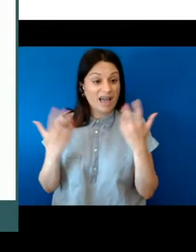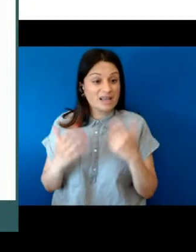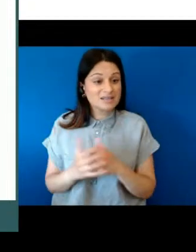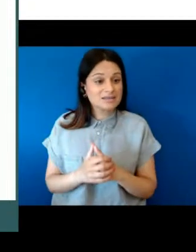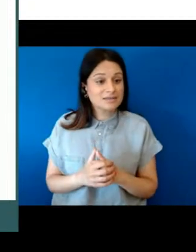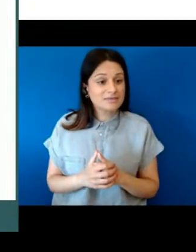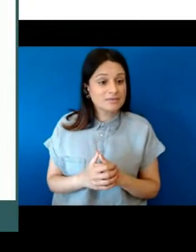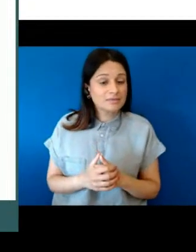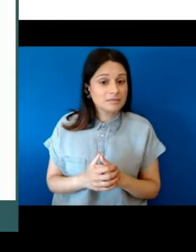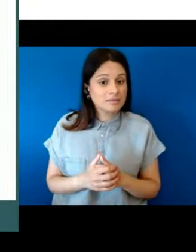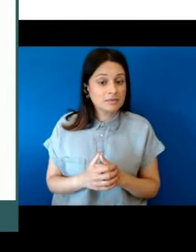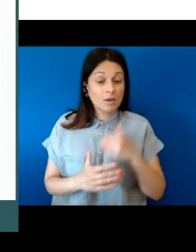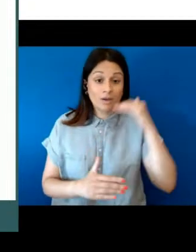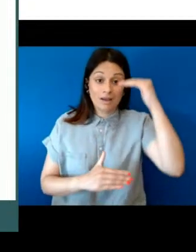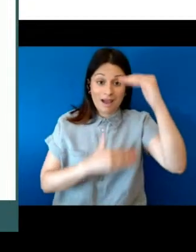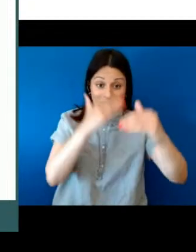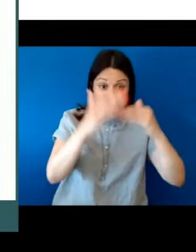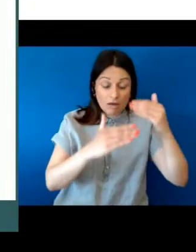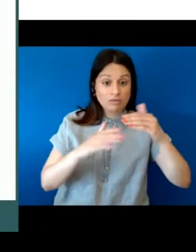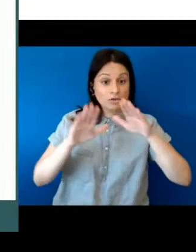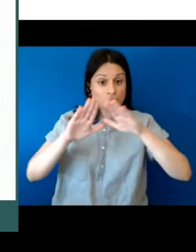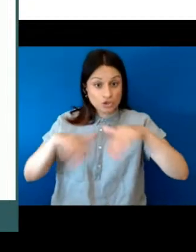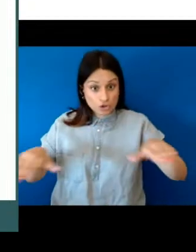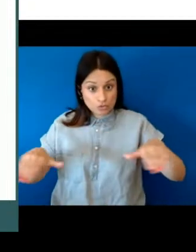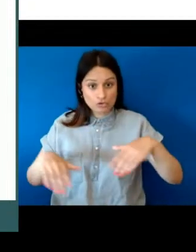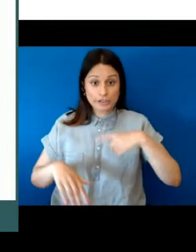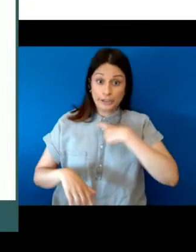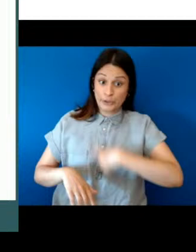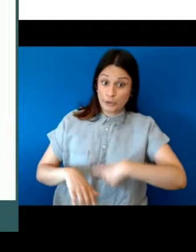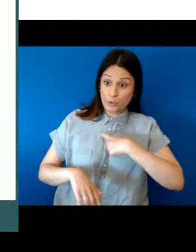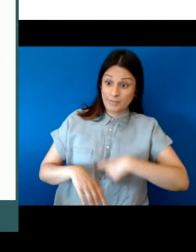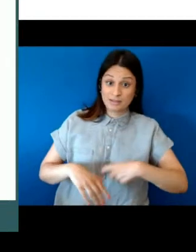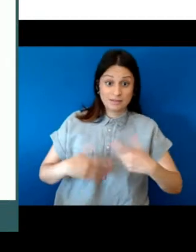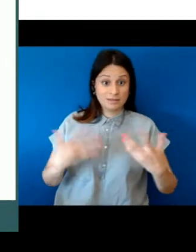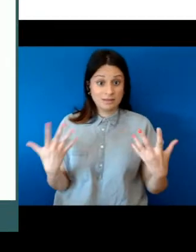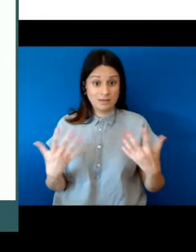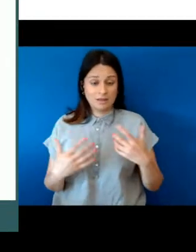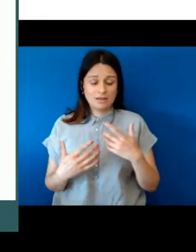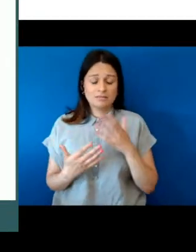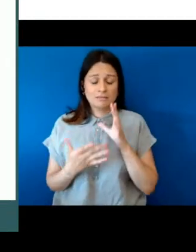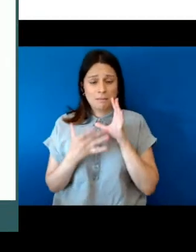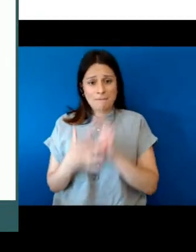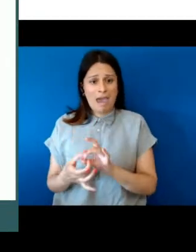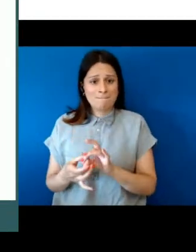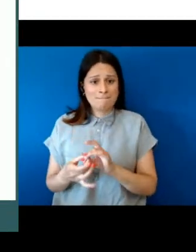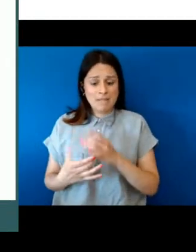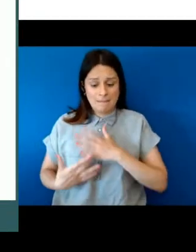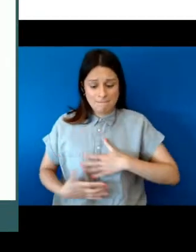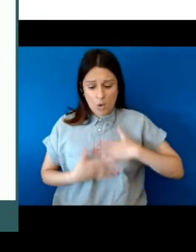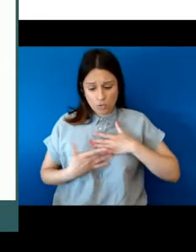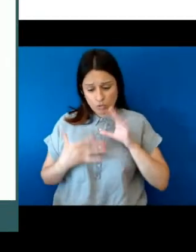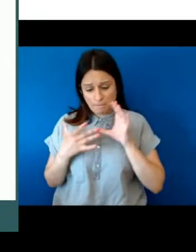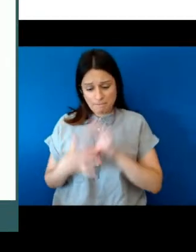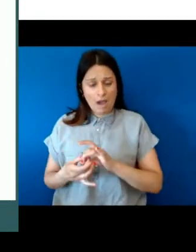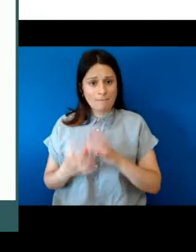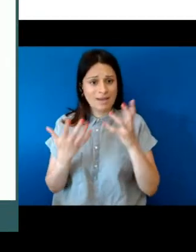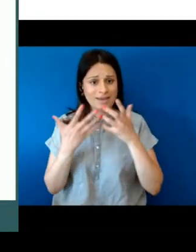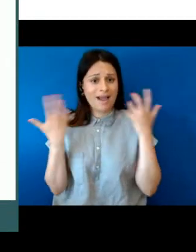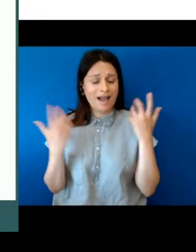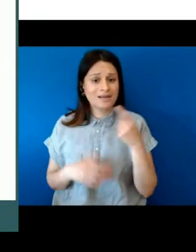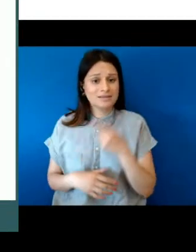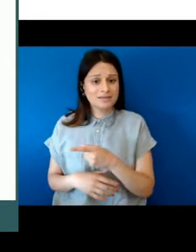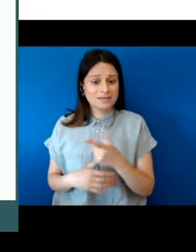adults, children, many human beings are so emotionally attached to their feline